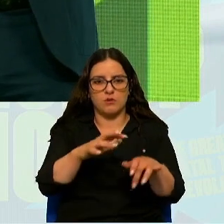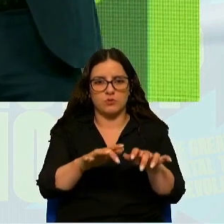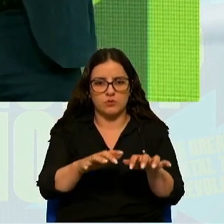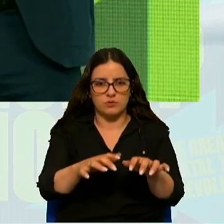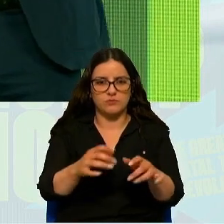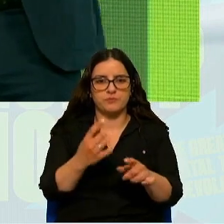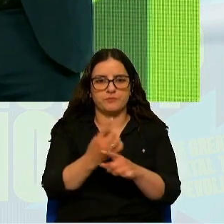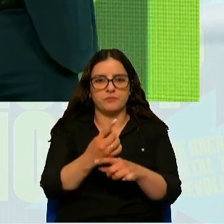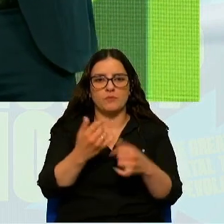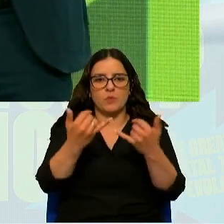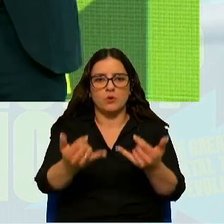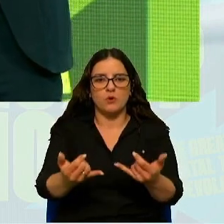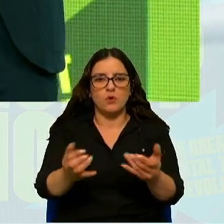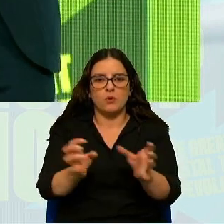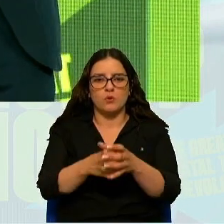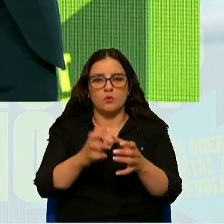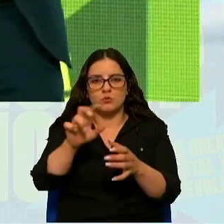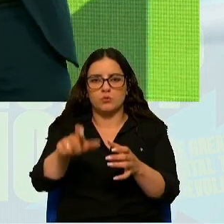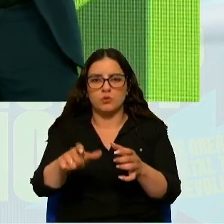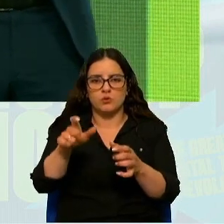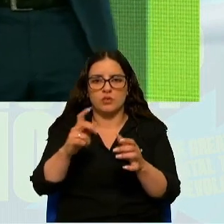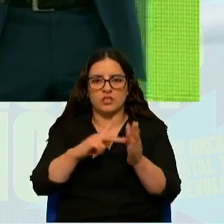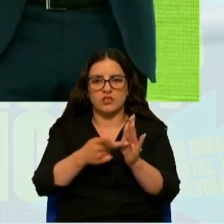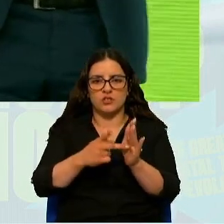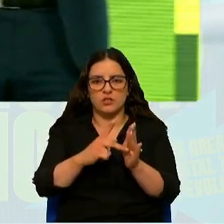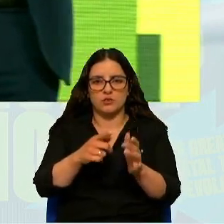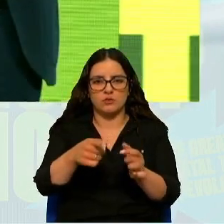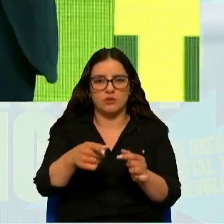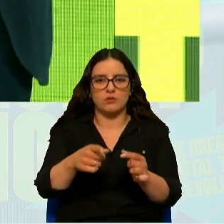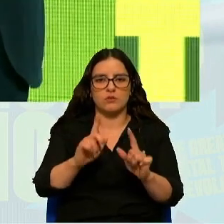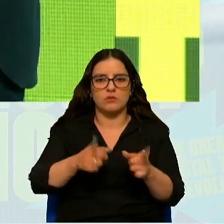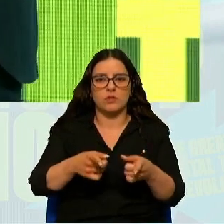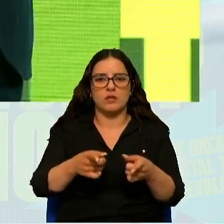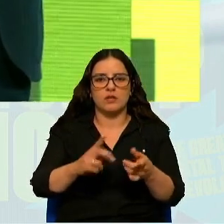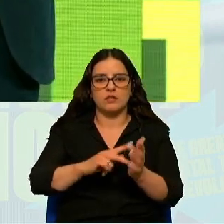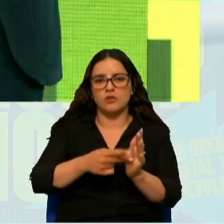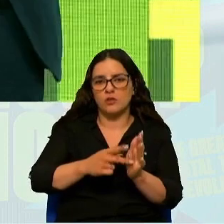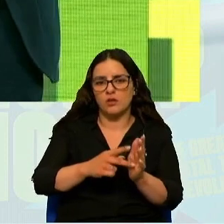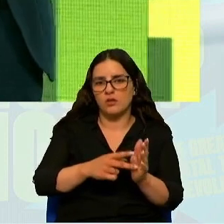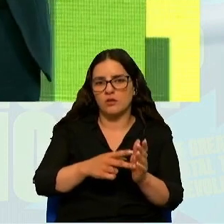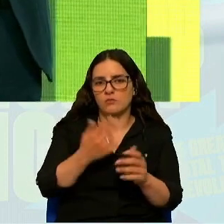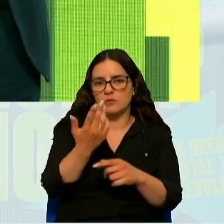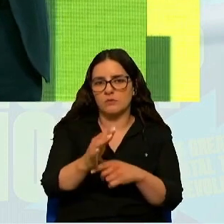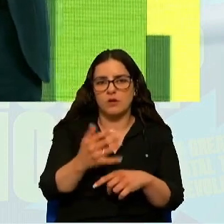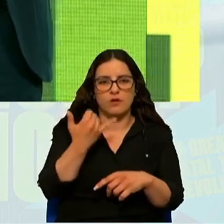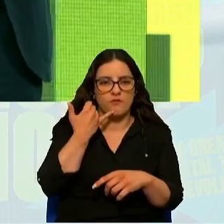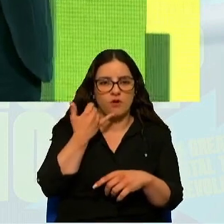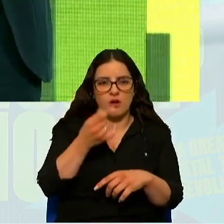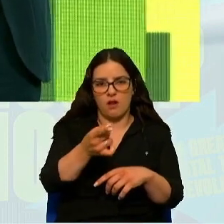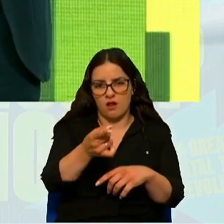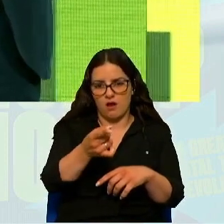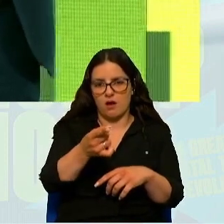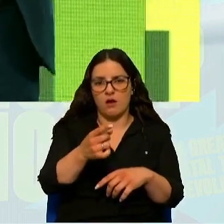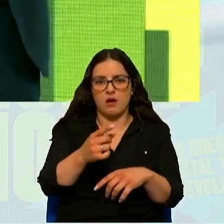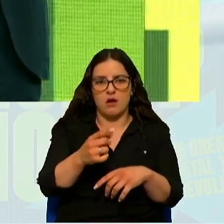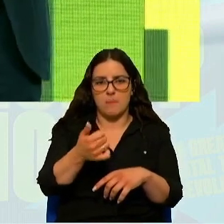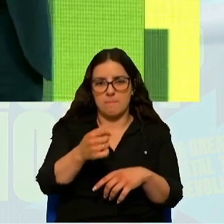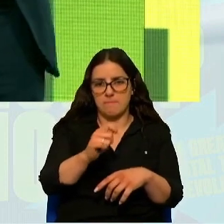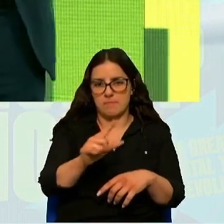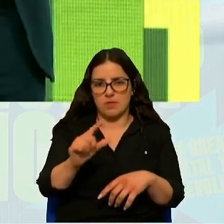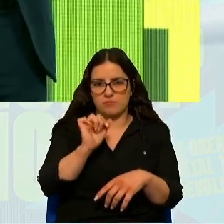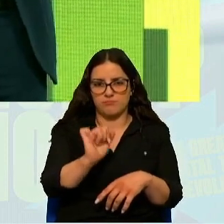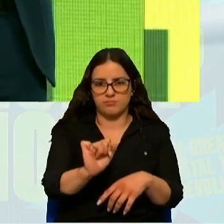were several engineers that started truly to develop the phone,